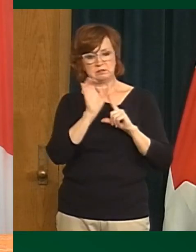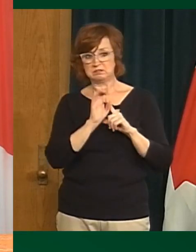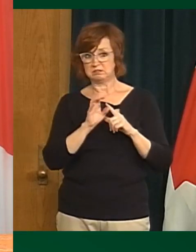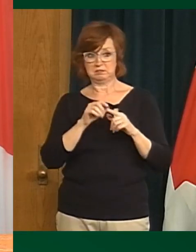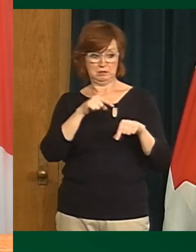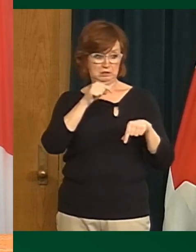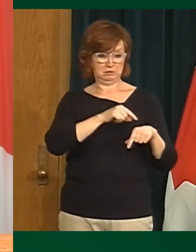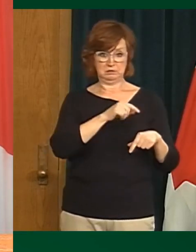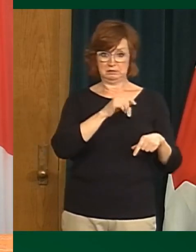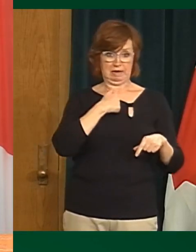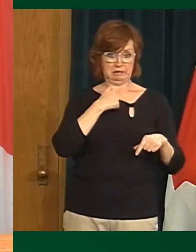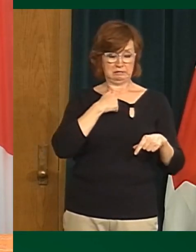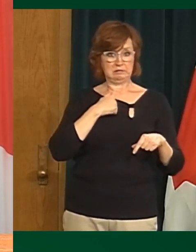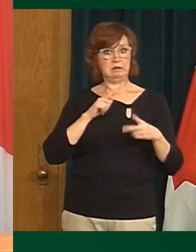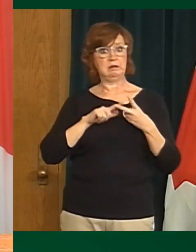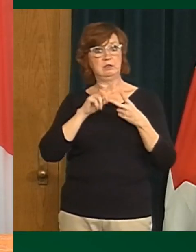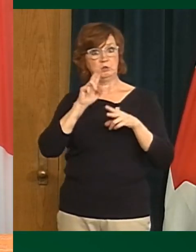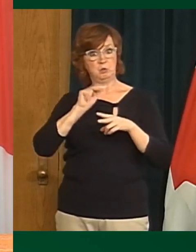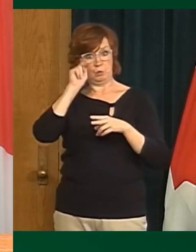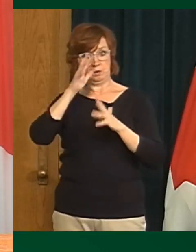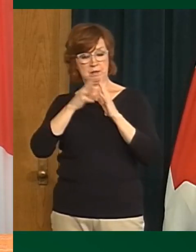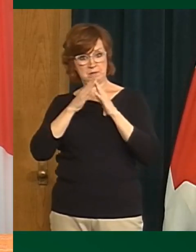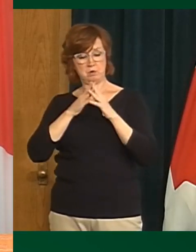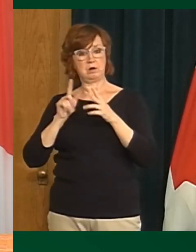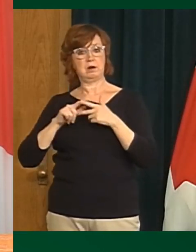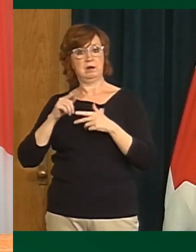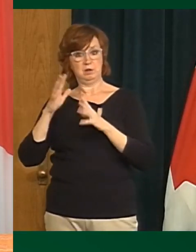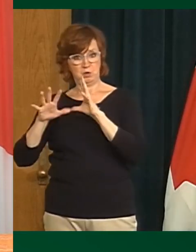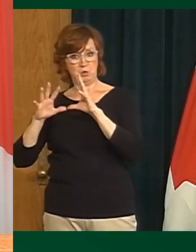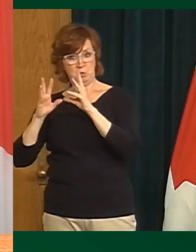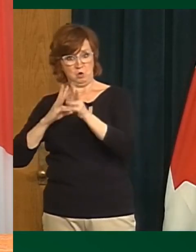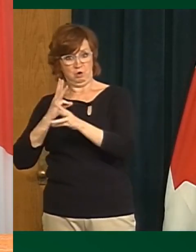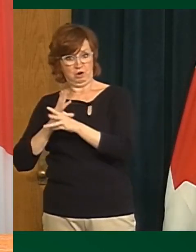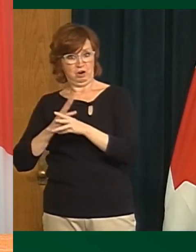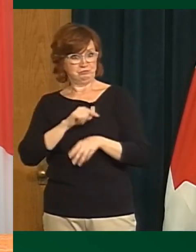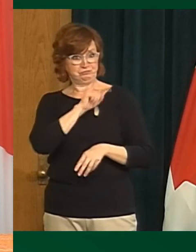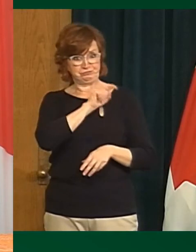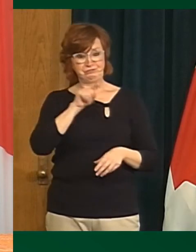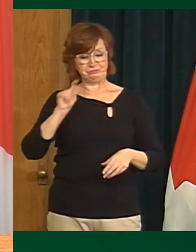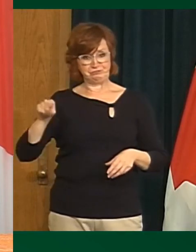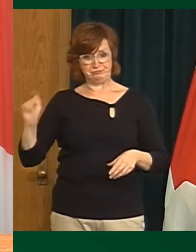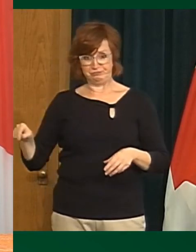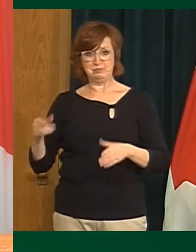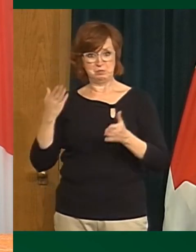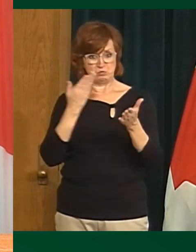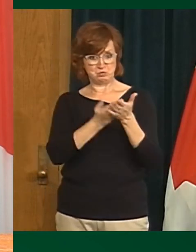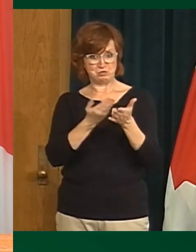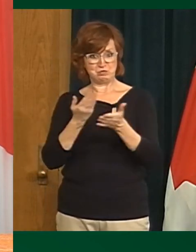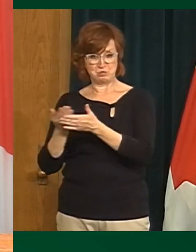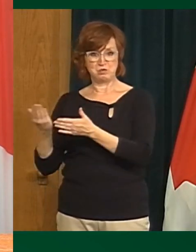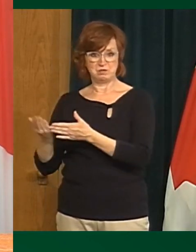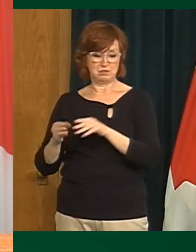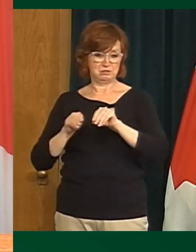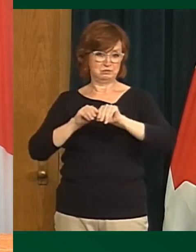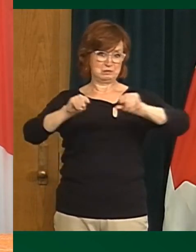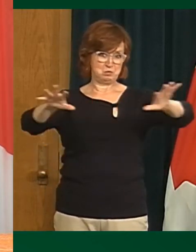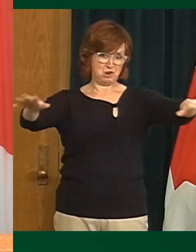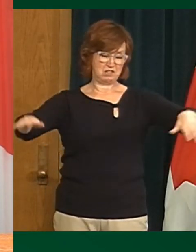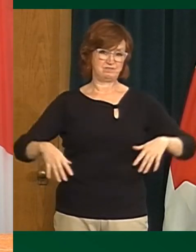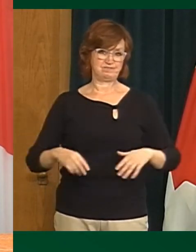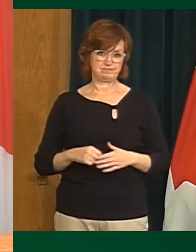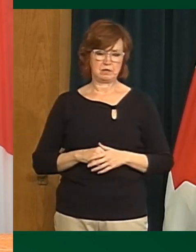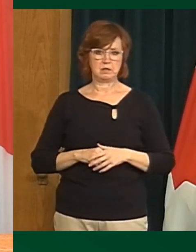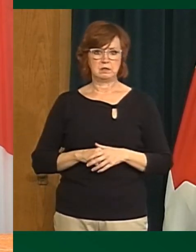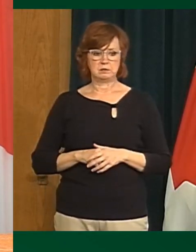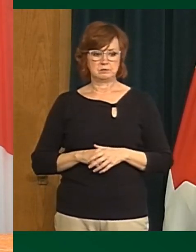throughout North America, throughout Canada. And so first of all, we need to understand that, and then whenever we